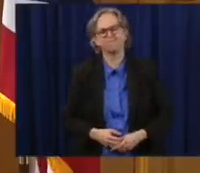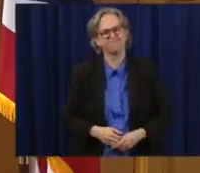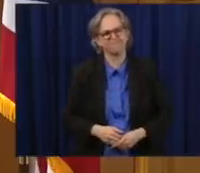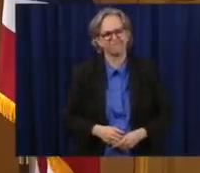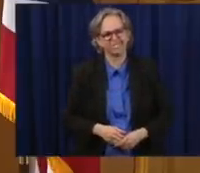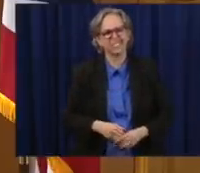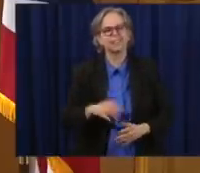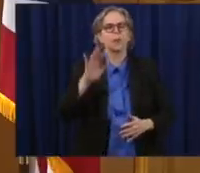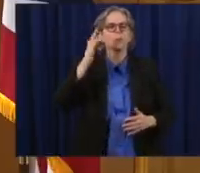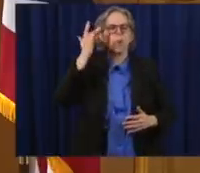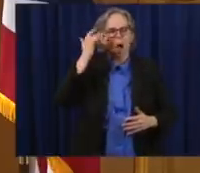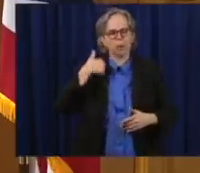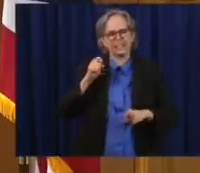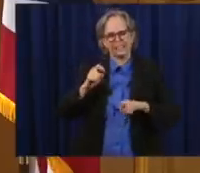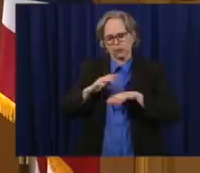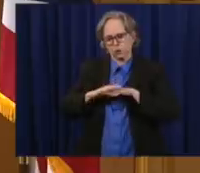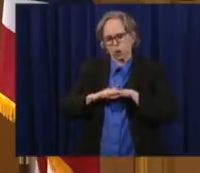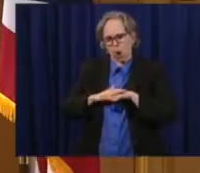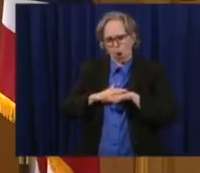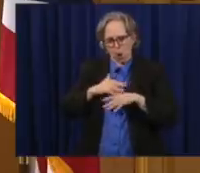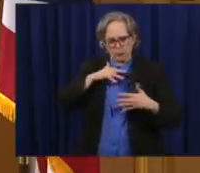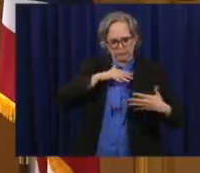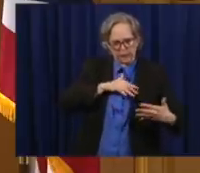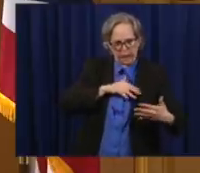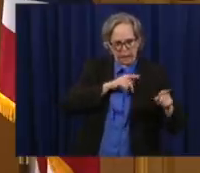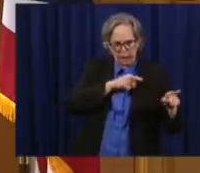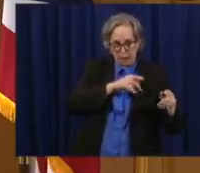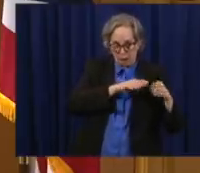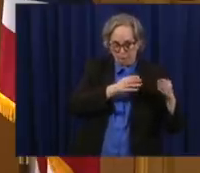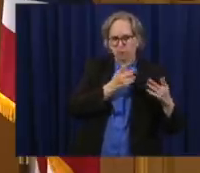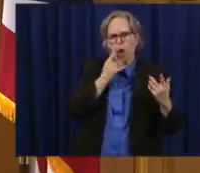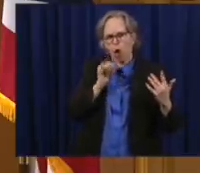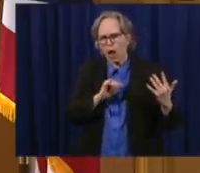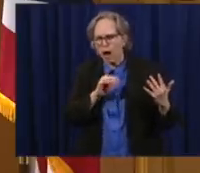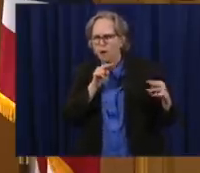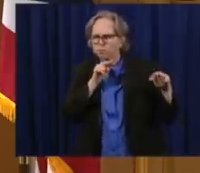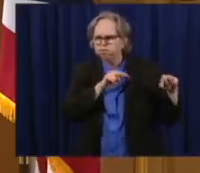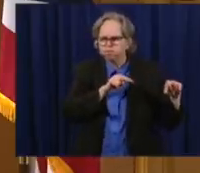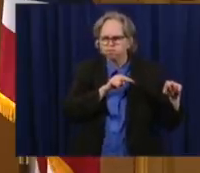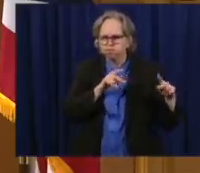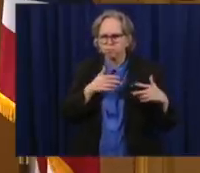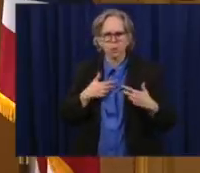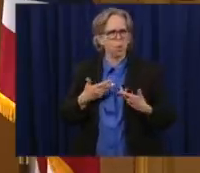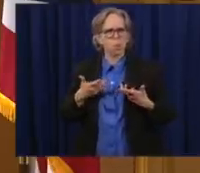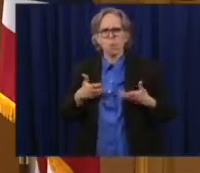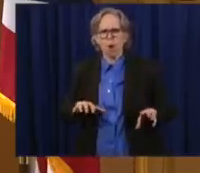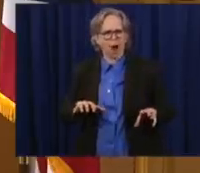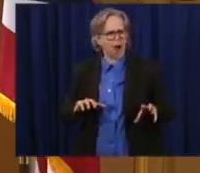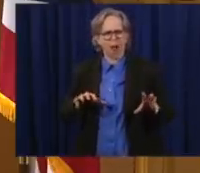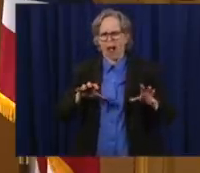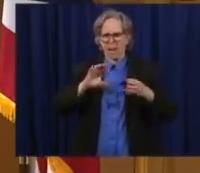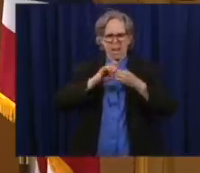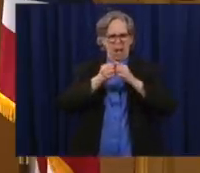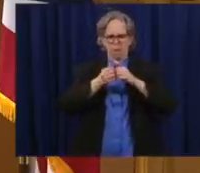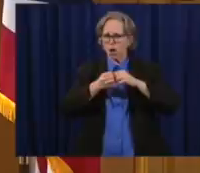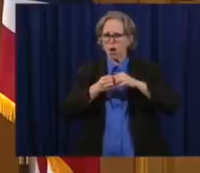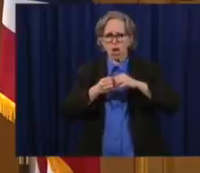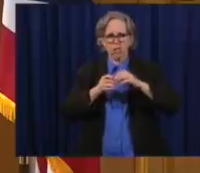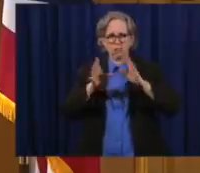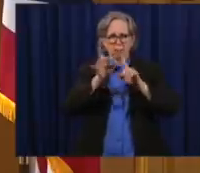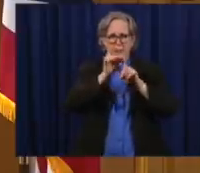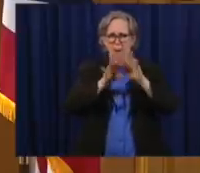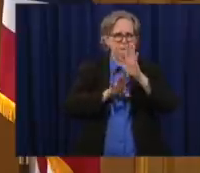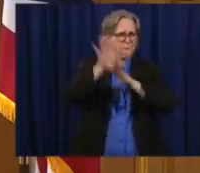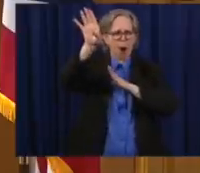careful. We don't want to ever go back. We don't want to go back, wake up one day and say, okay, our numbers are starting to go up, and now we